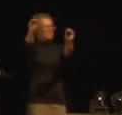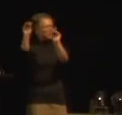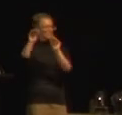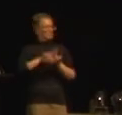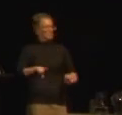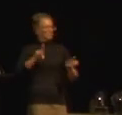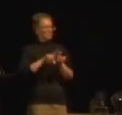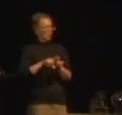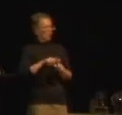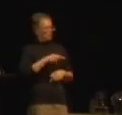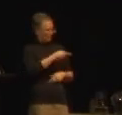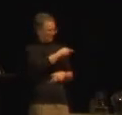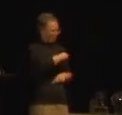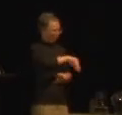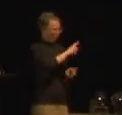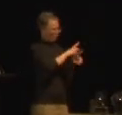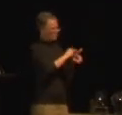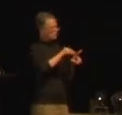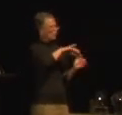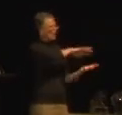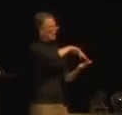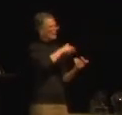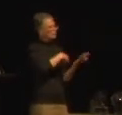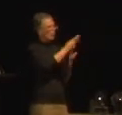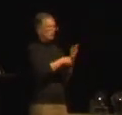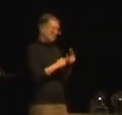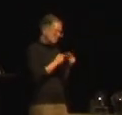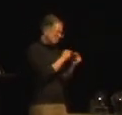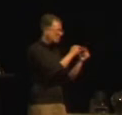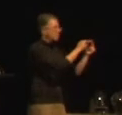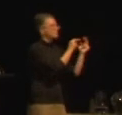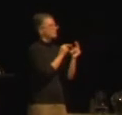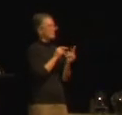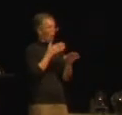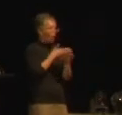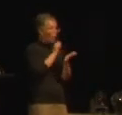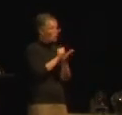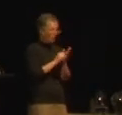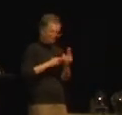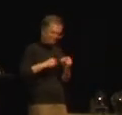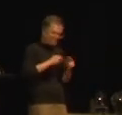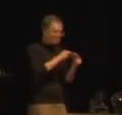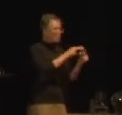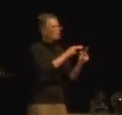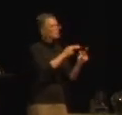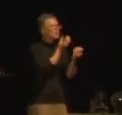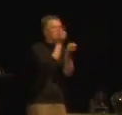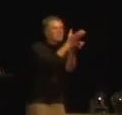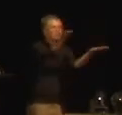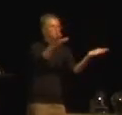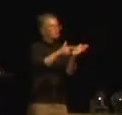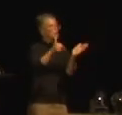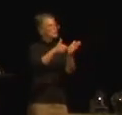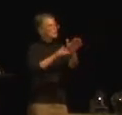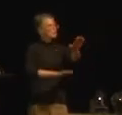grow our own internal digital collecting program, developing and growing a series of workshops for colleagues across New Zealand to get hands-on